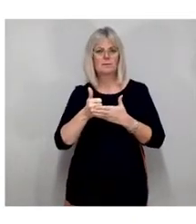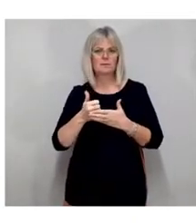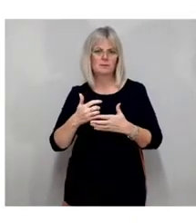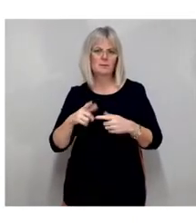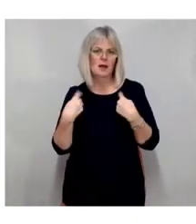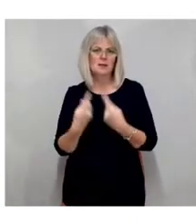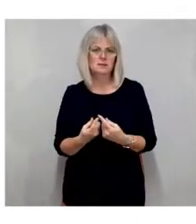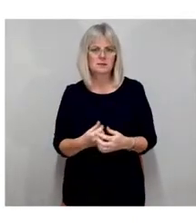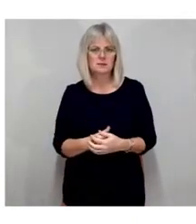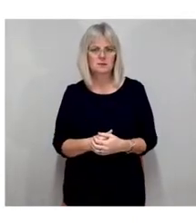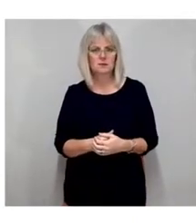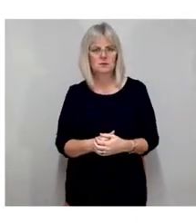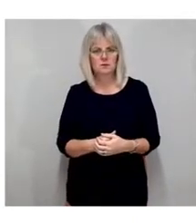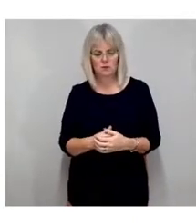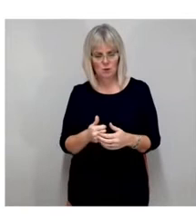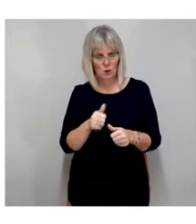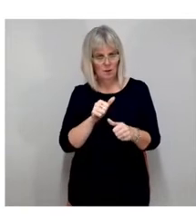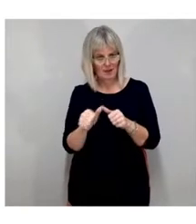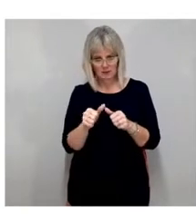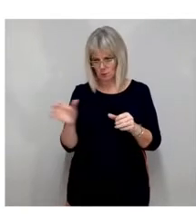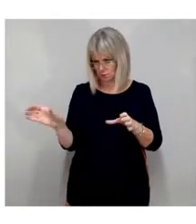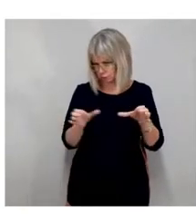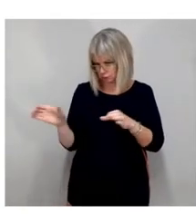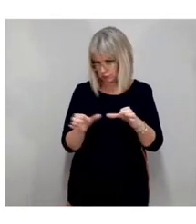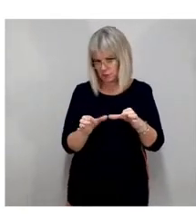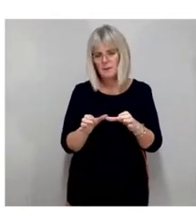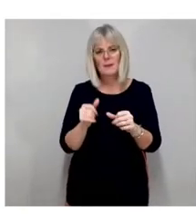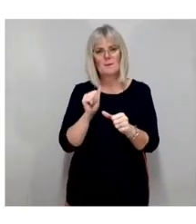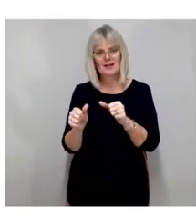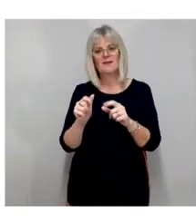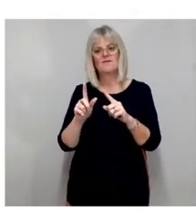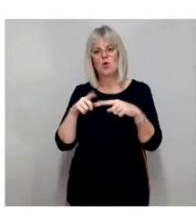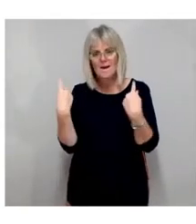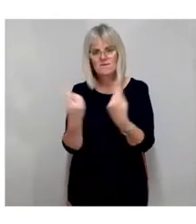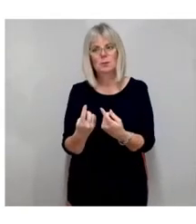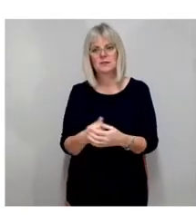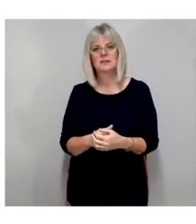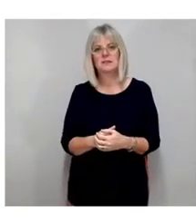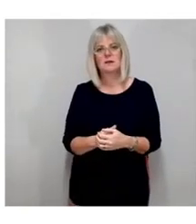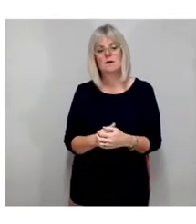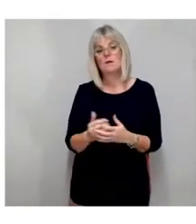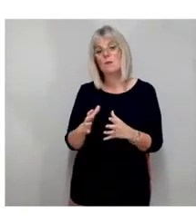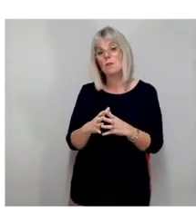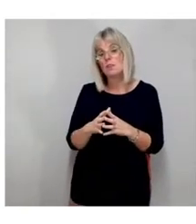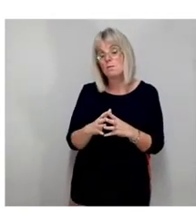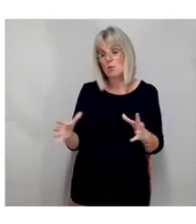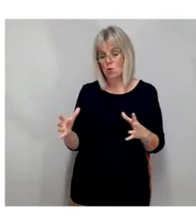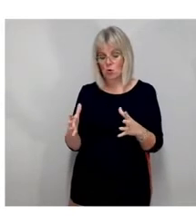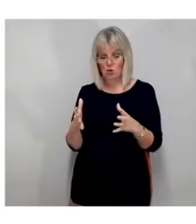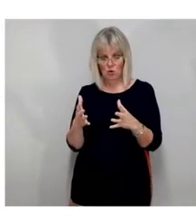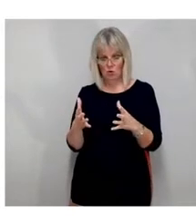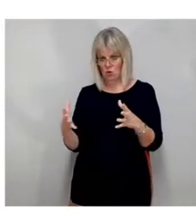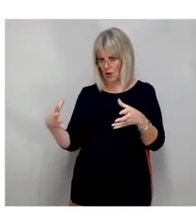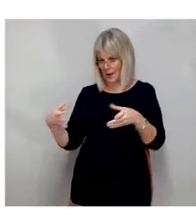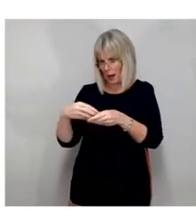the better it is for everyone. Because the more we increase the inclusive quotient of an organization, the more